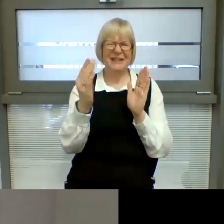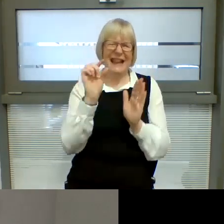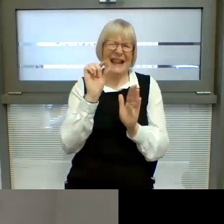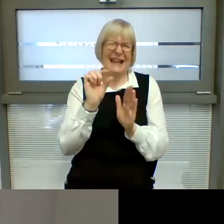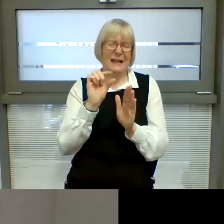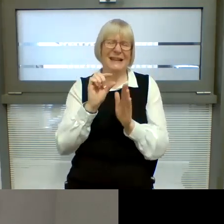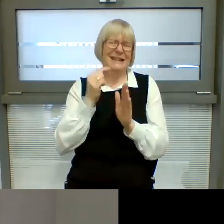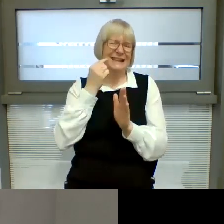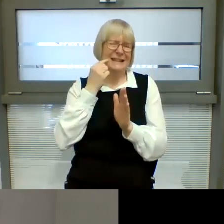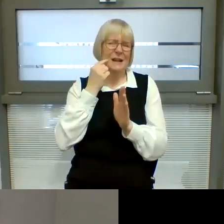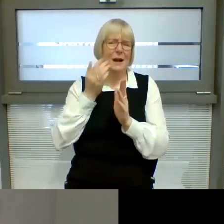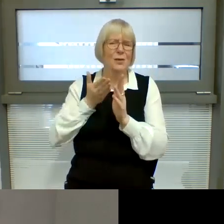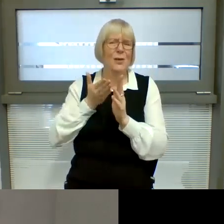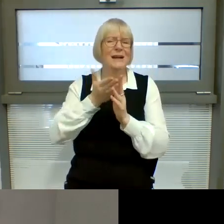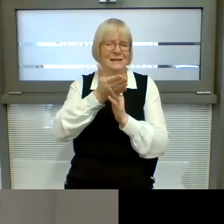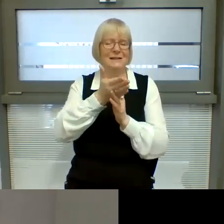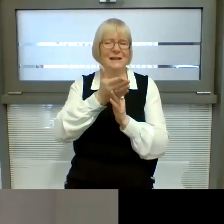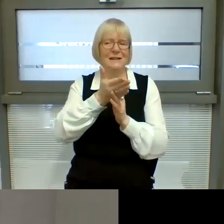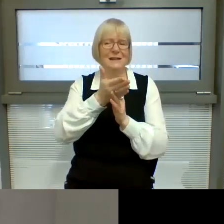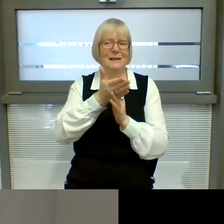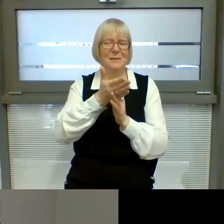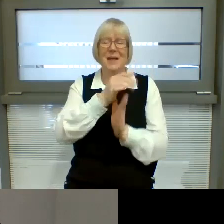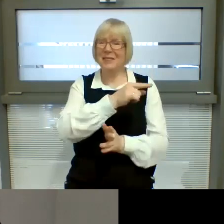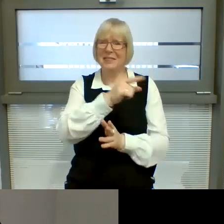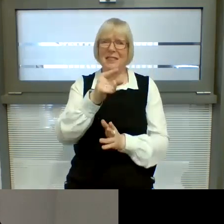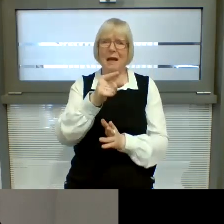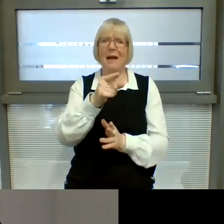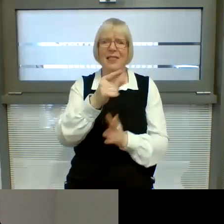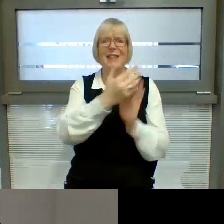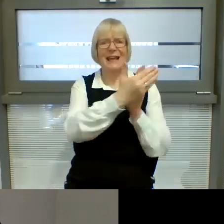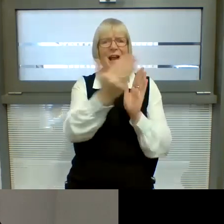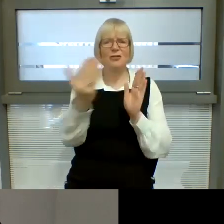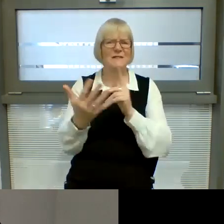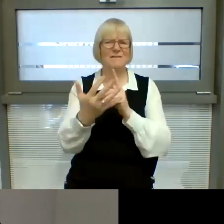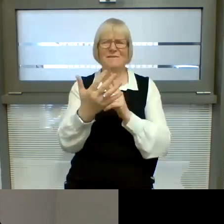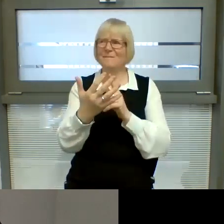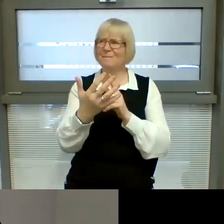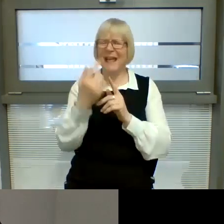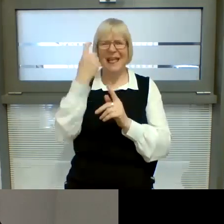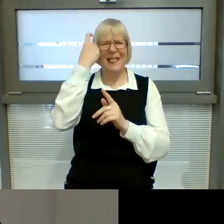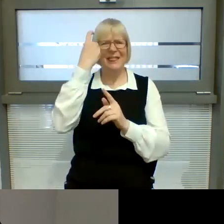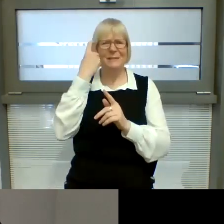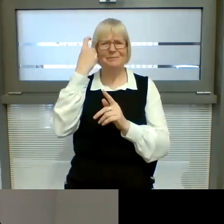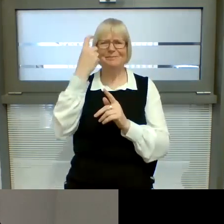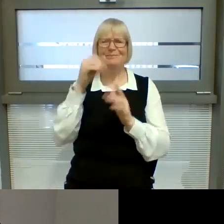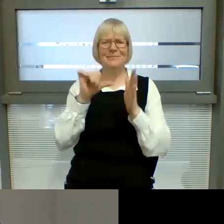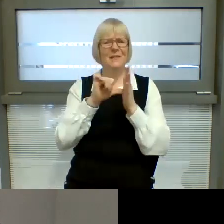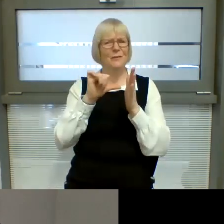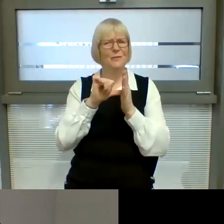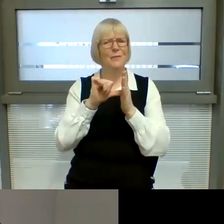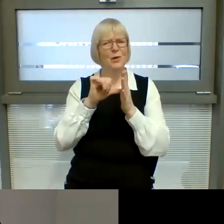but they've just found it very difficult to kind of to